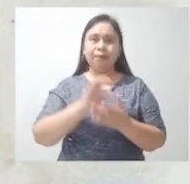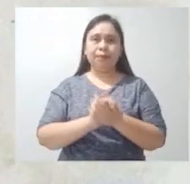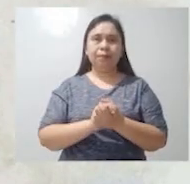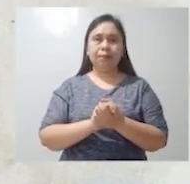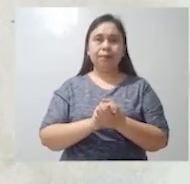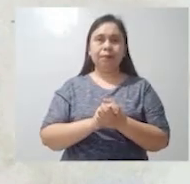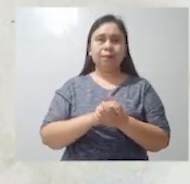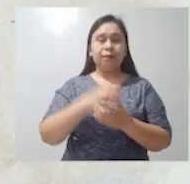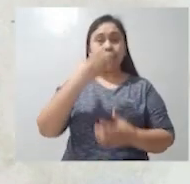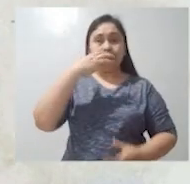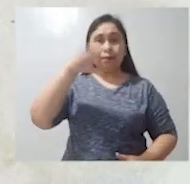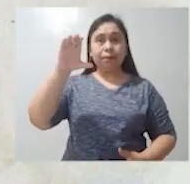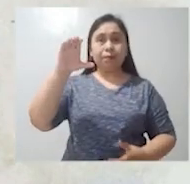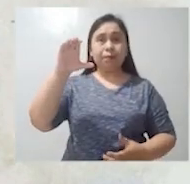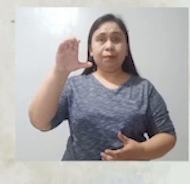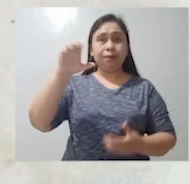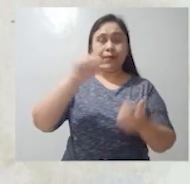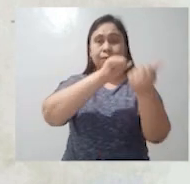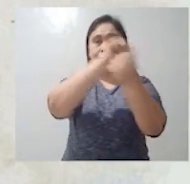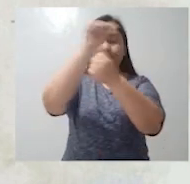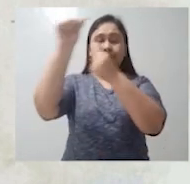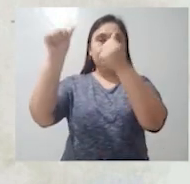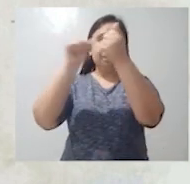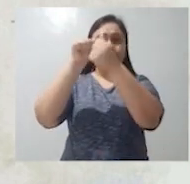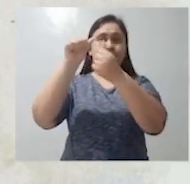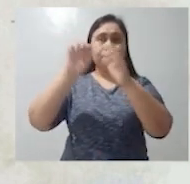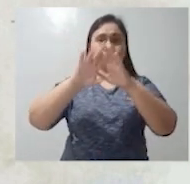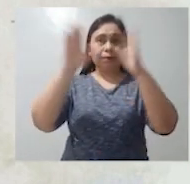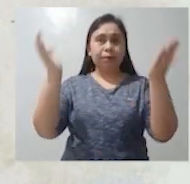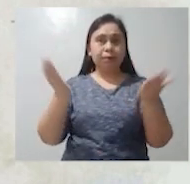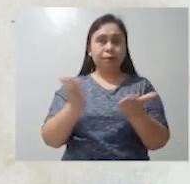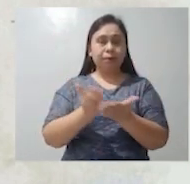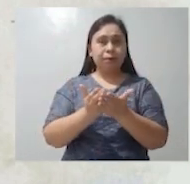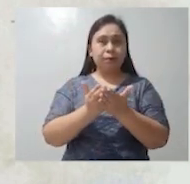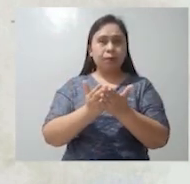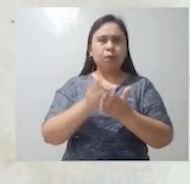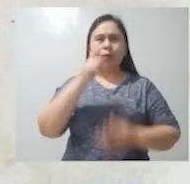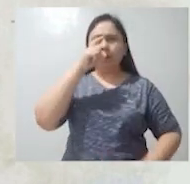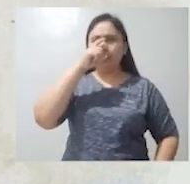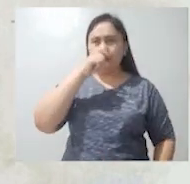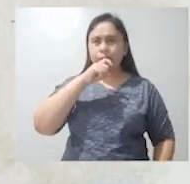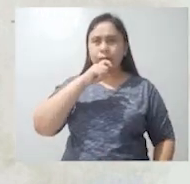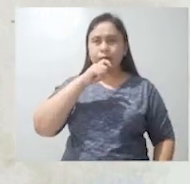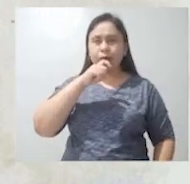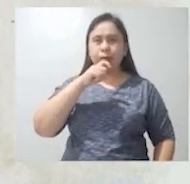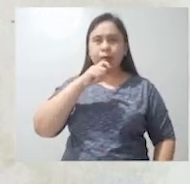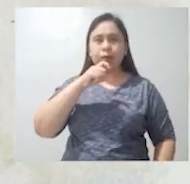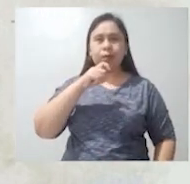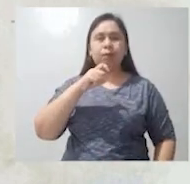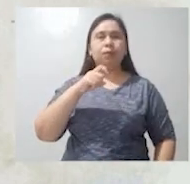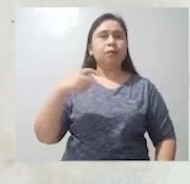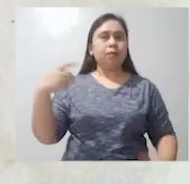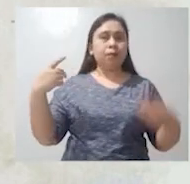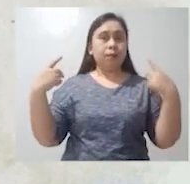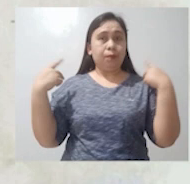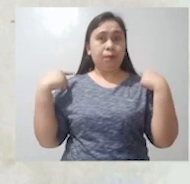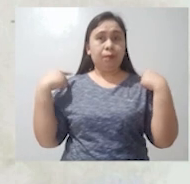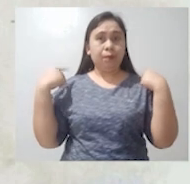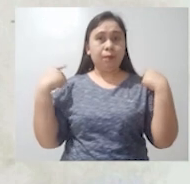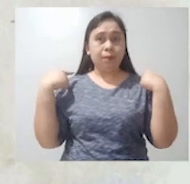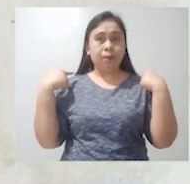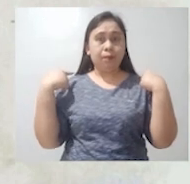Hot air balloons are considered one of the oldest flying technologies invented. It consists of a balloon which contains hot